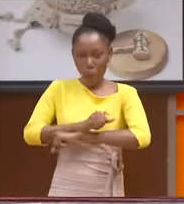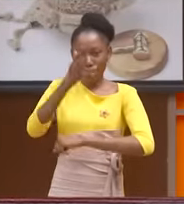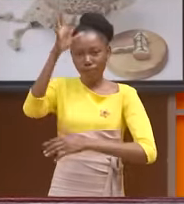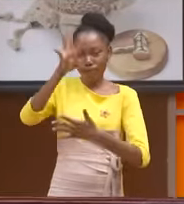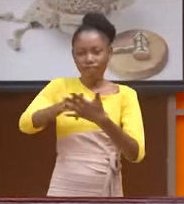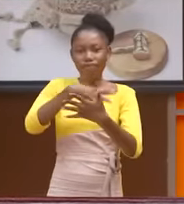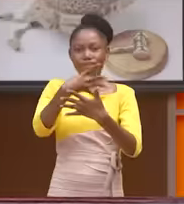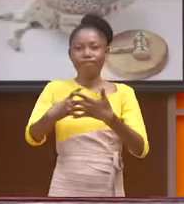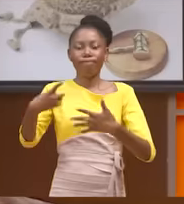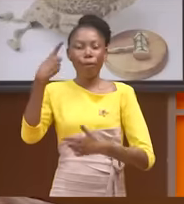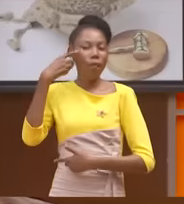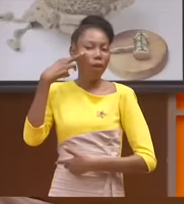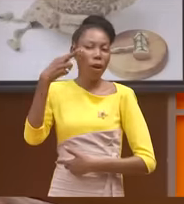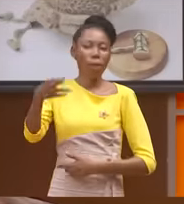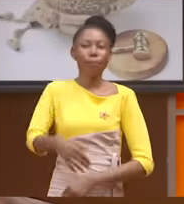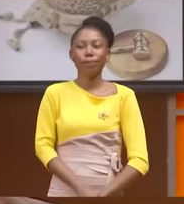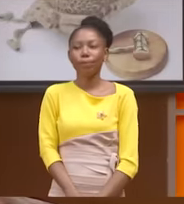So,